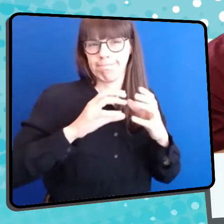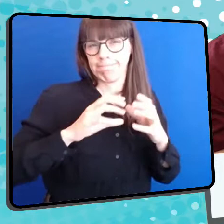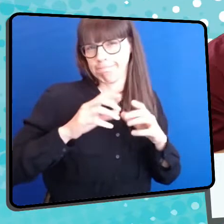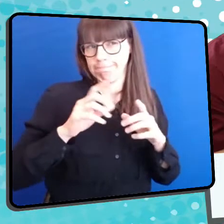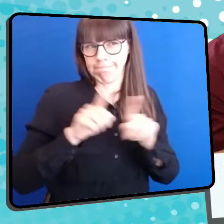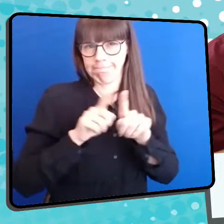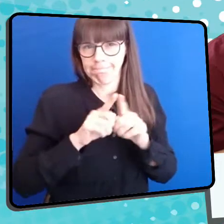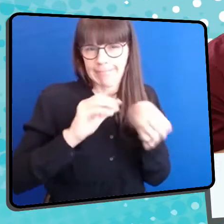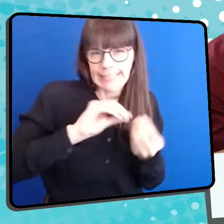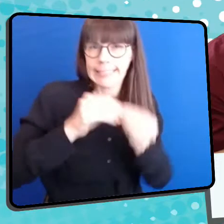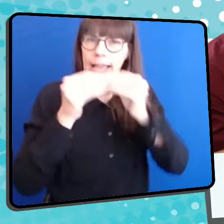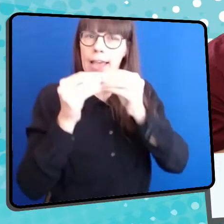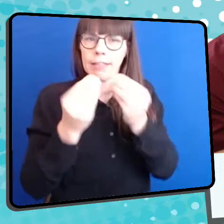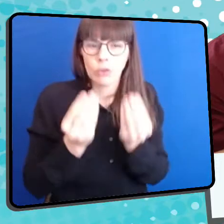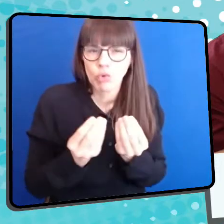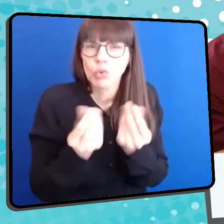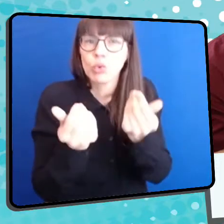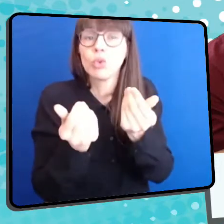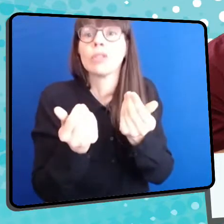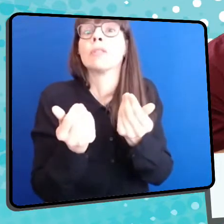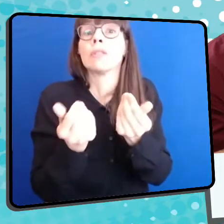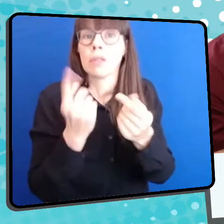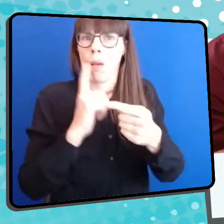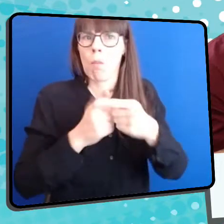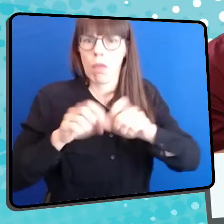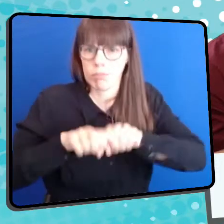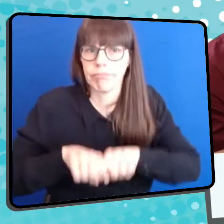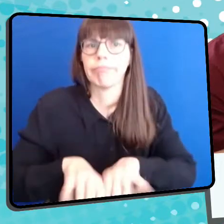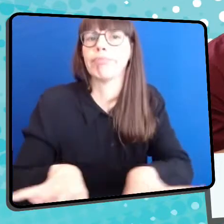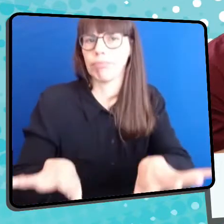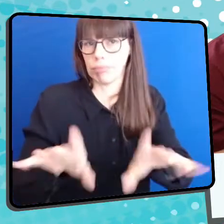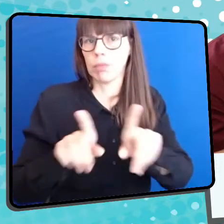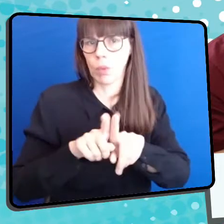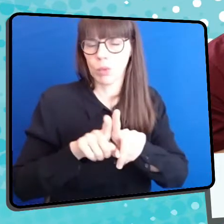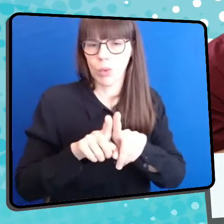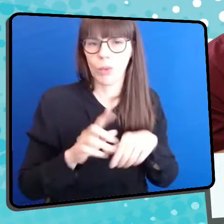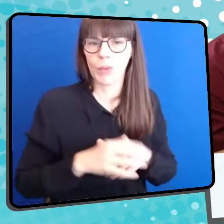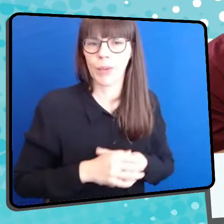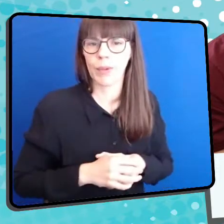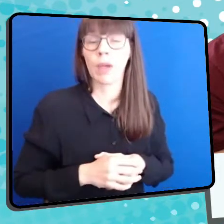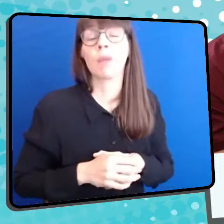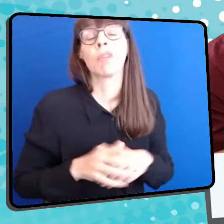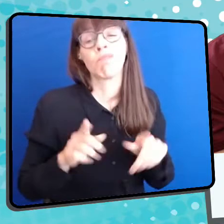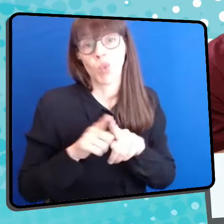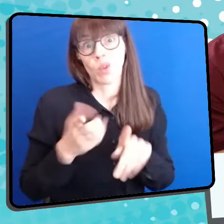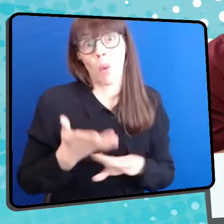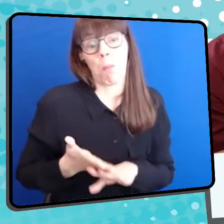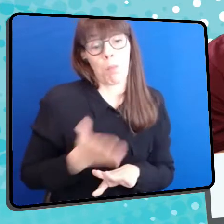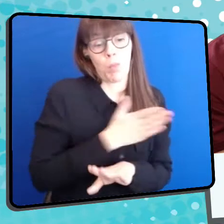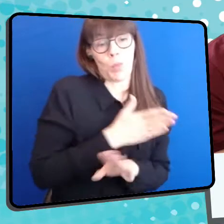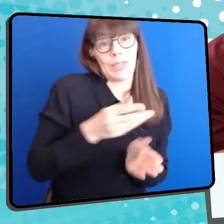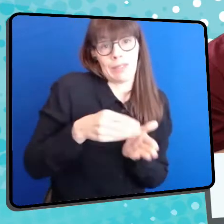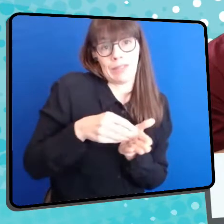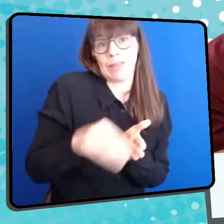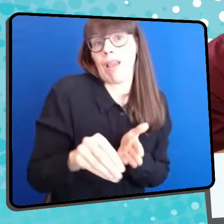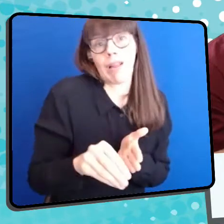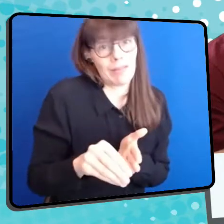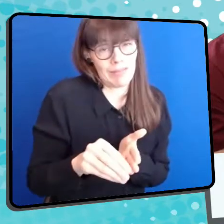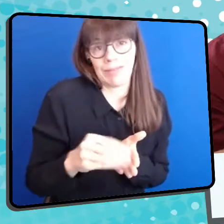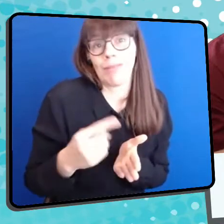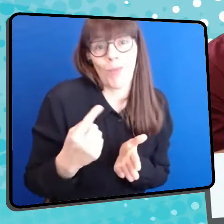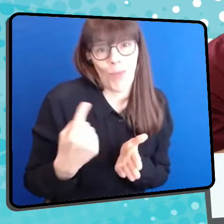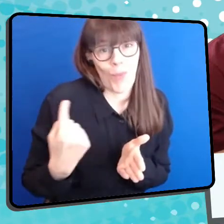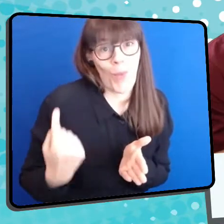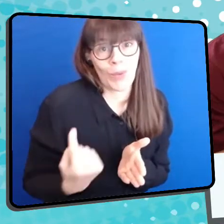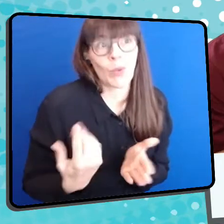it. And obviously in between the two, there's always going to be pre-sales if you're in consulting, which sometimes can feel like that's all